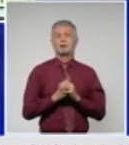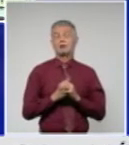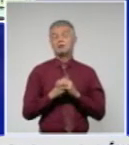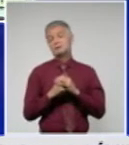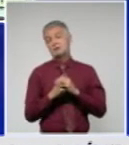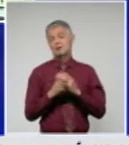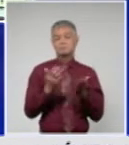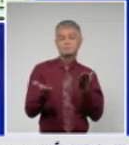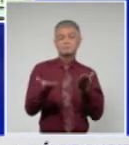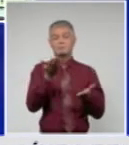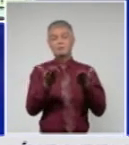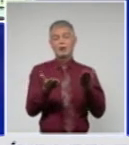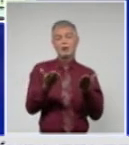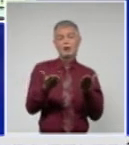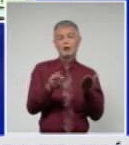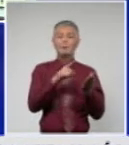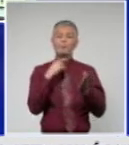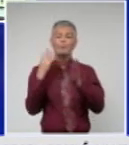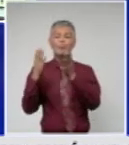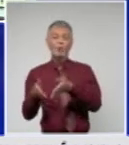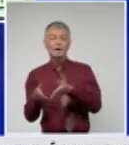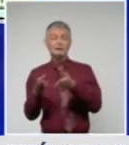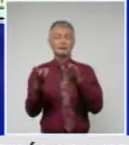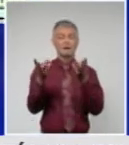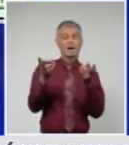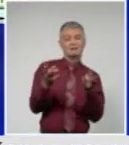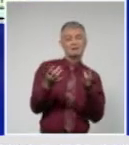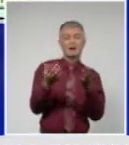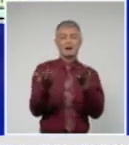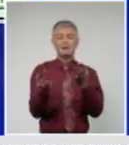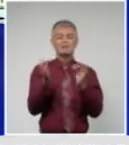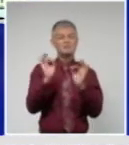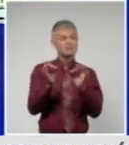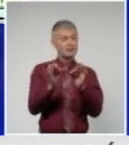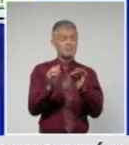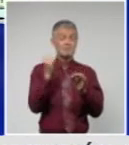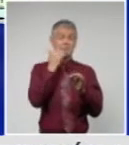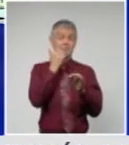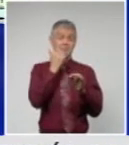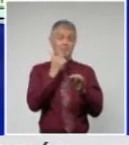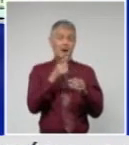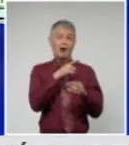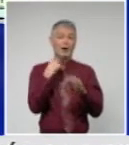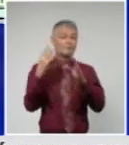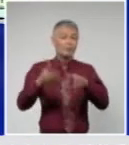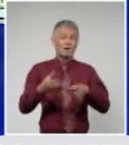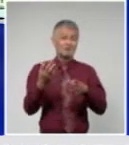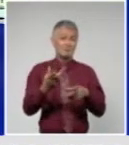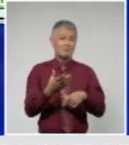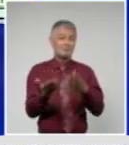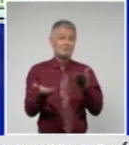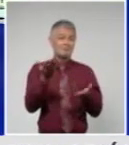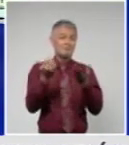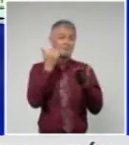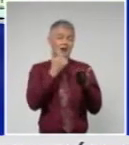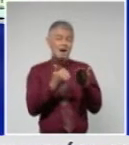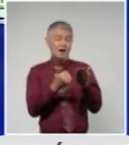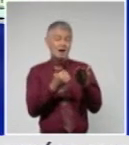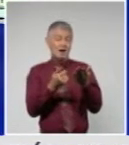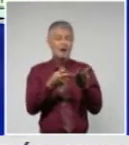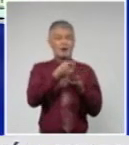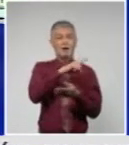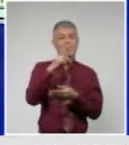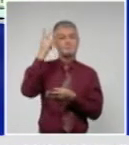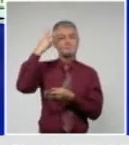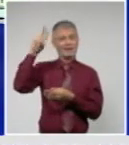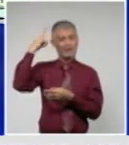countries with the highest number of cases in the region. Regarding mortality rates, Mexico has the highest, standing